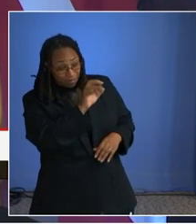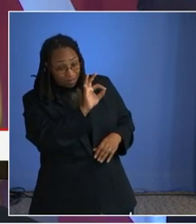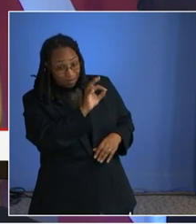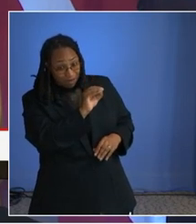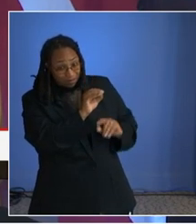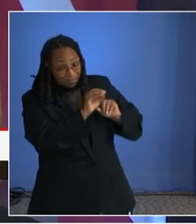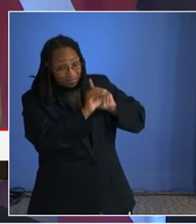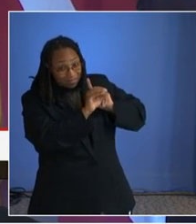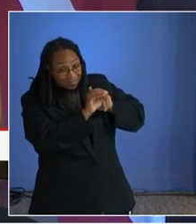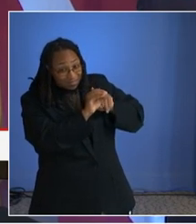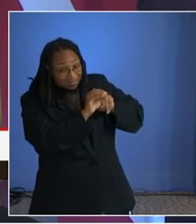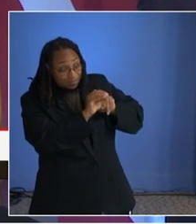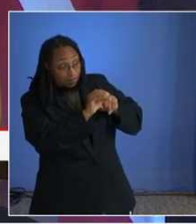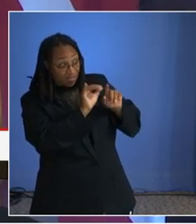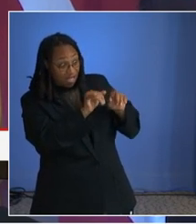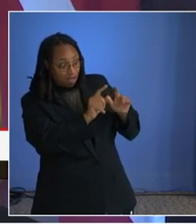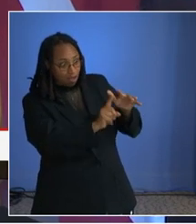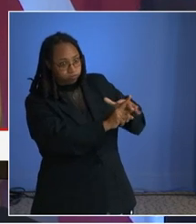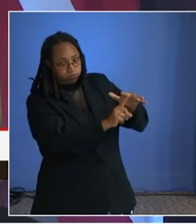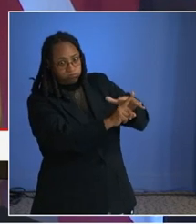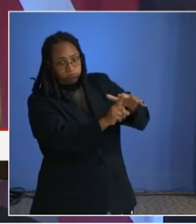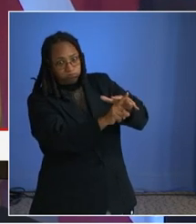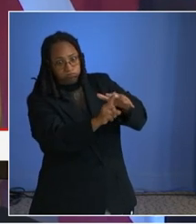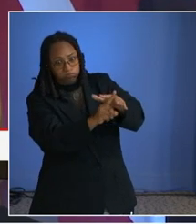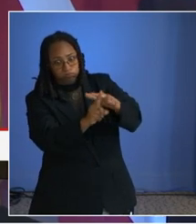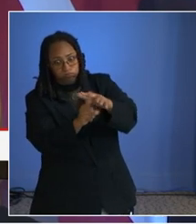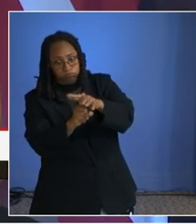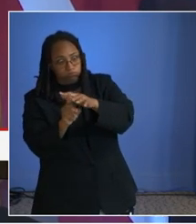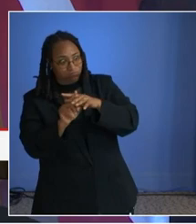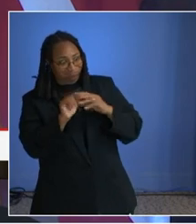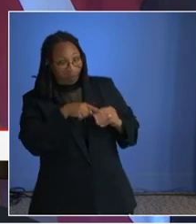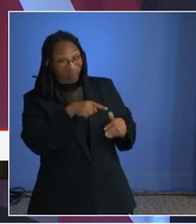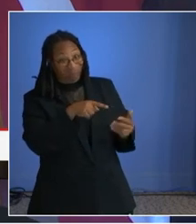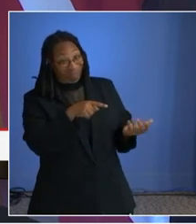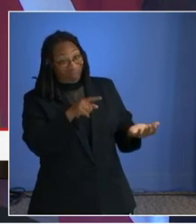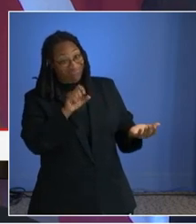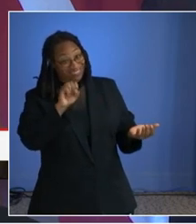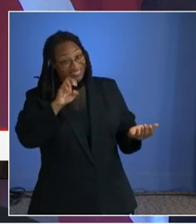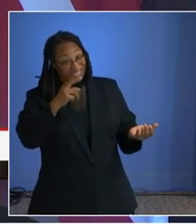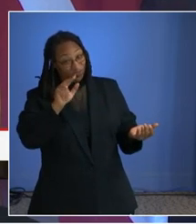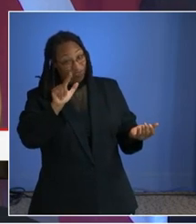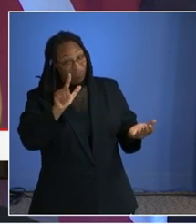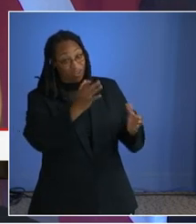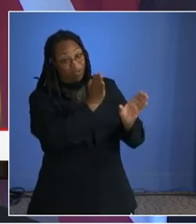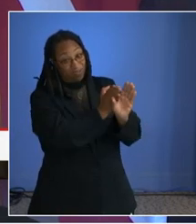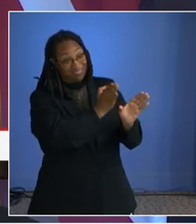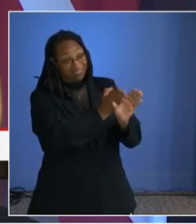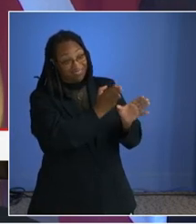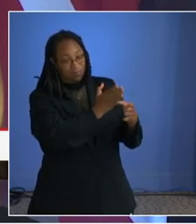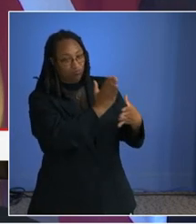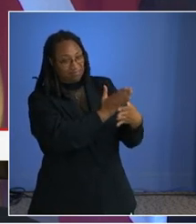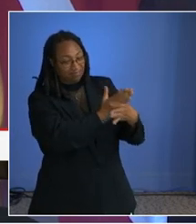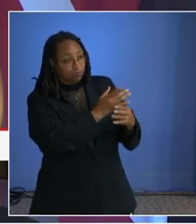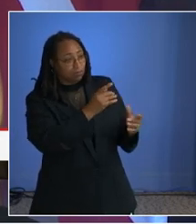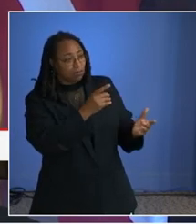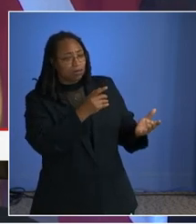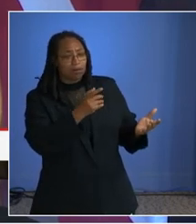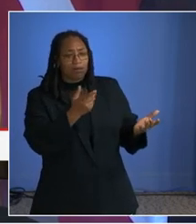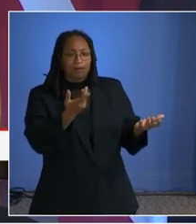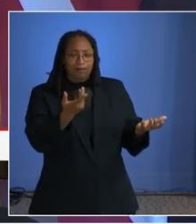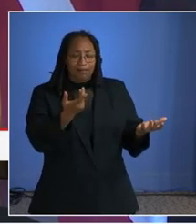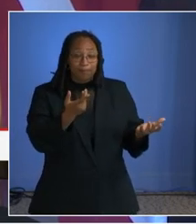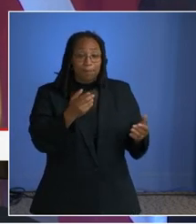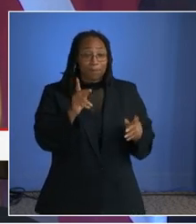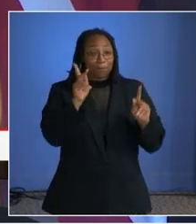There weren't 290 cases since October. Okay. That was 290 cases since 2017. I apologize.